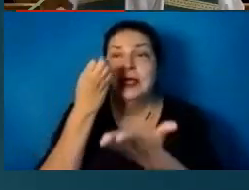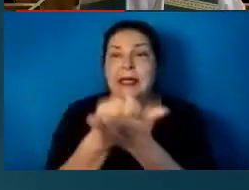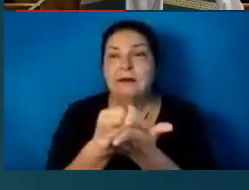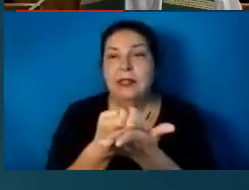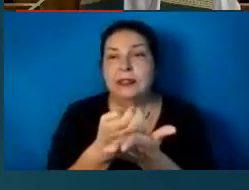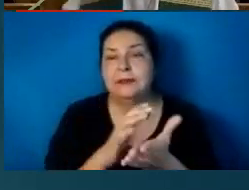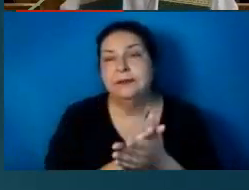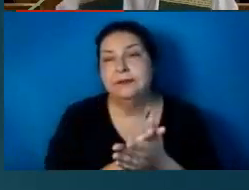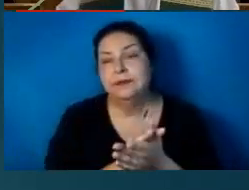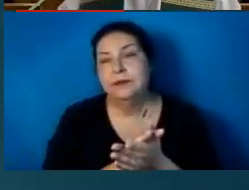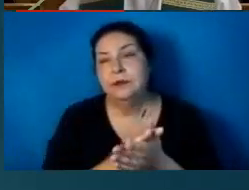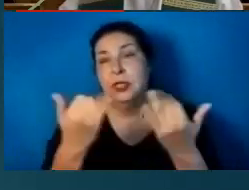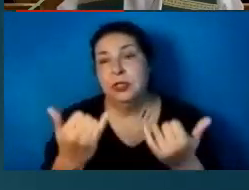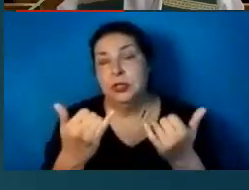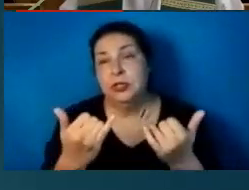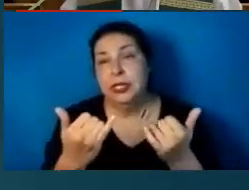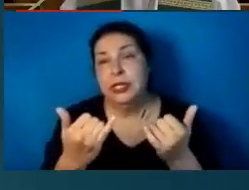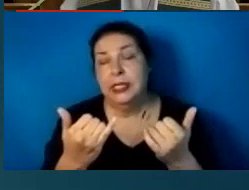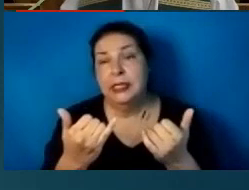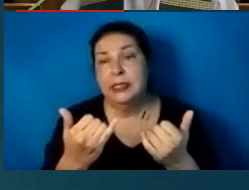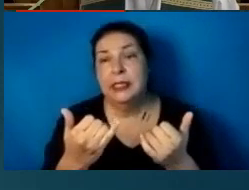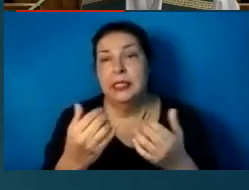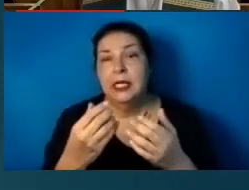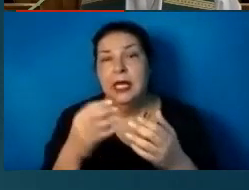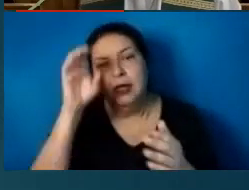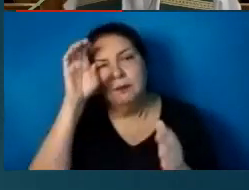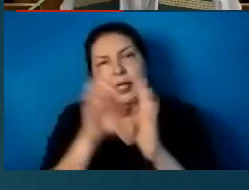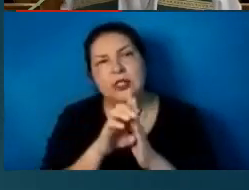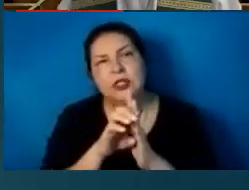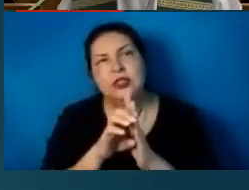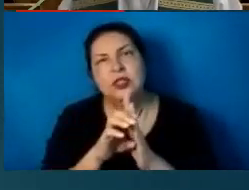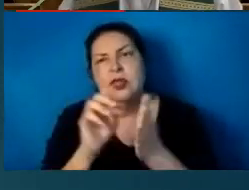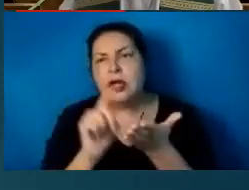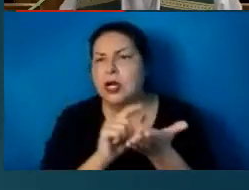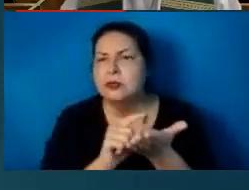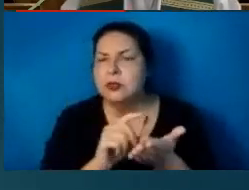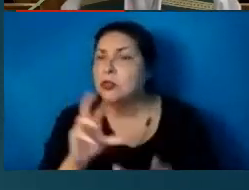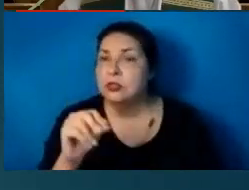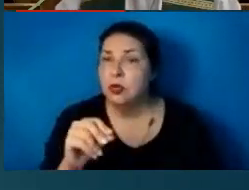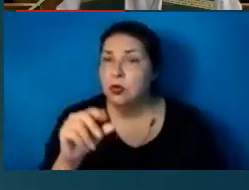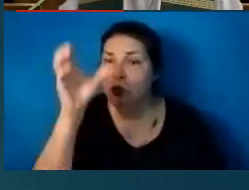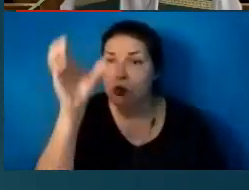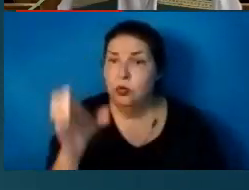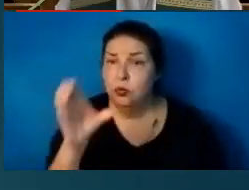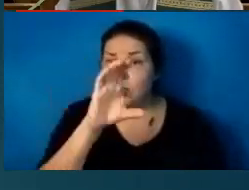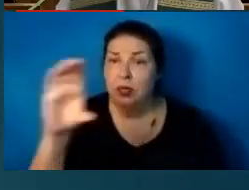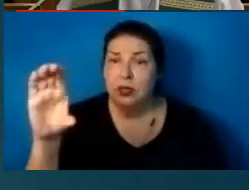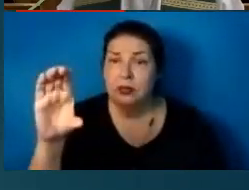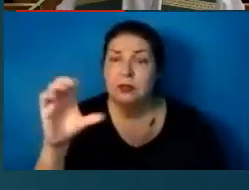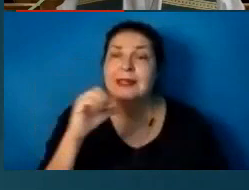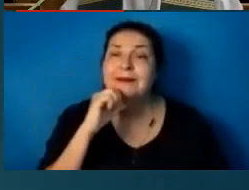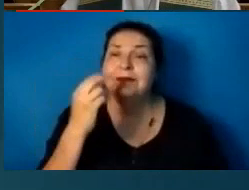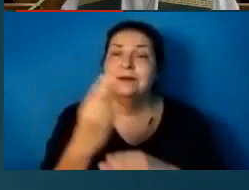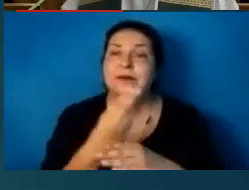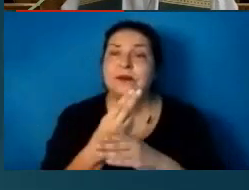text in today's pictures for us the gospel. There is no cross, and it does not use the